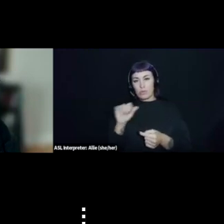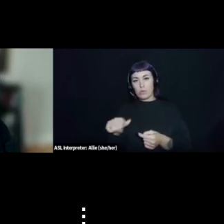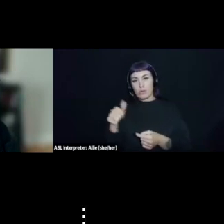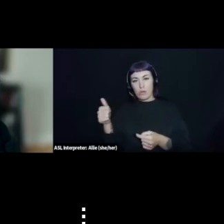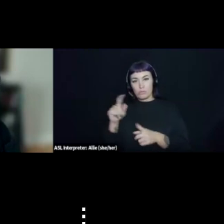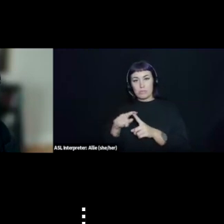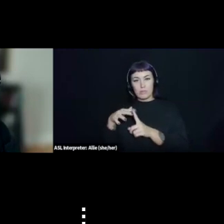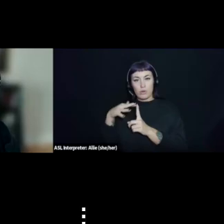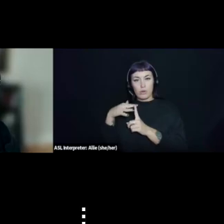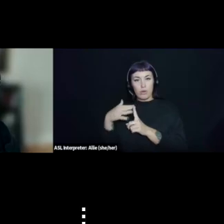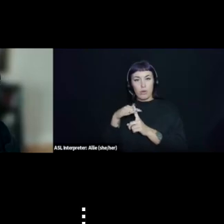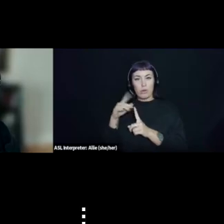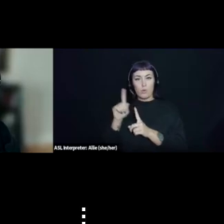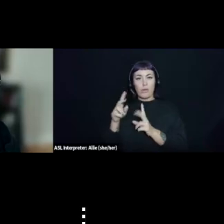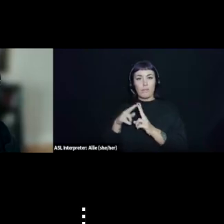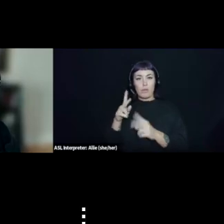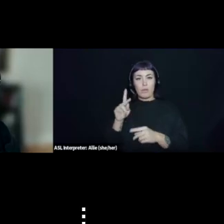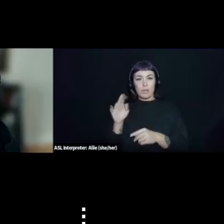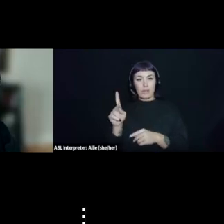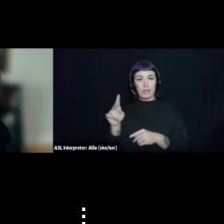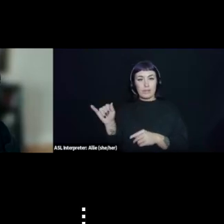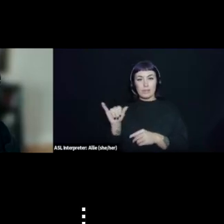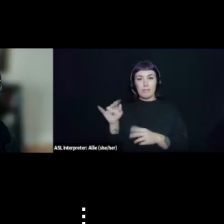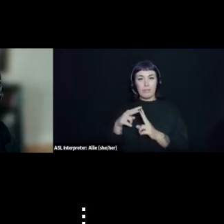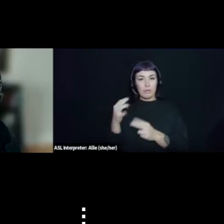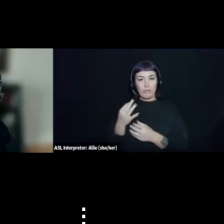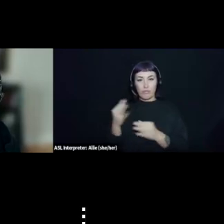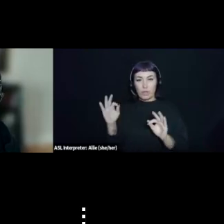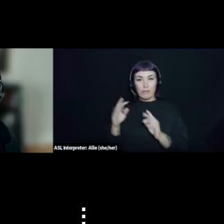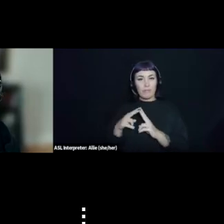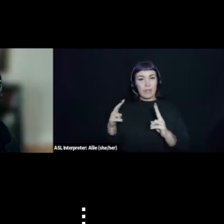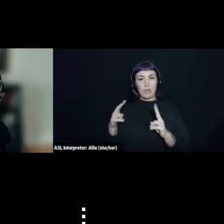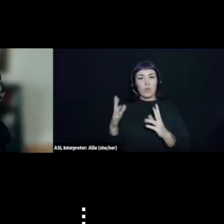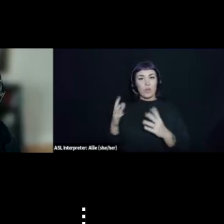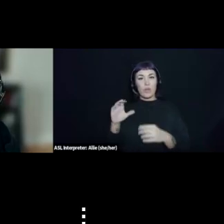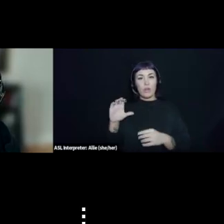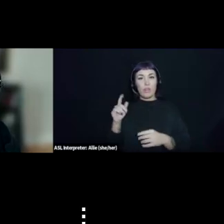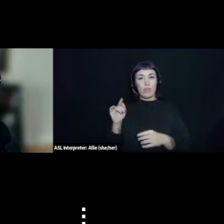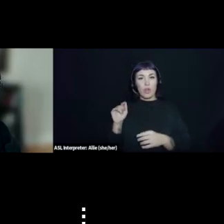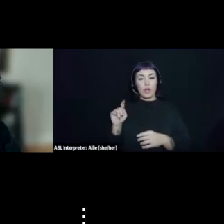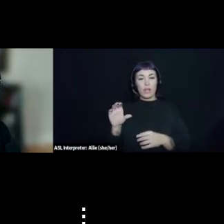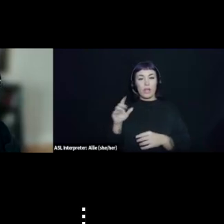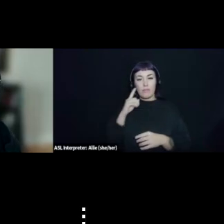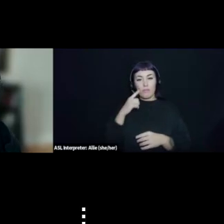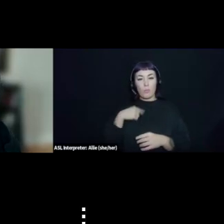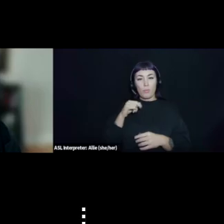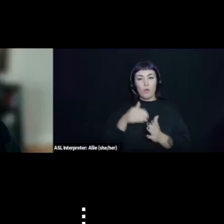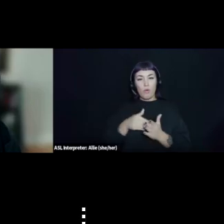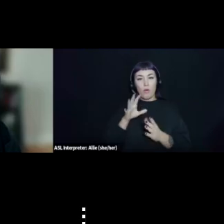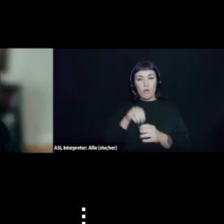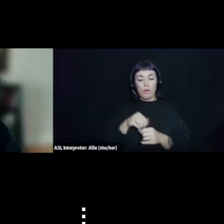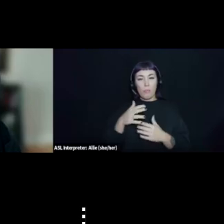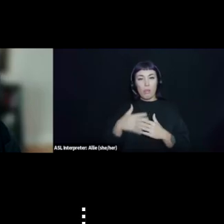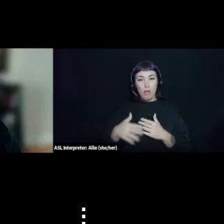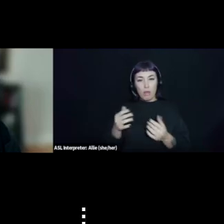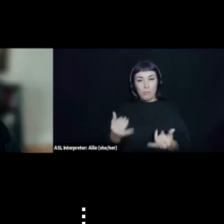different context where it's very kink adjacent and it's very freeing and it's very cathartic for me. And a lot of time that would involve some types of blood